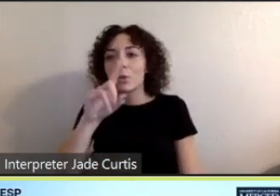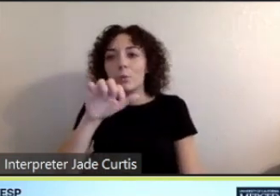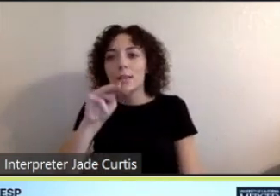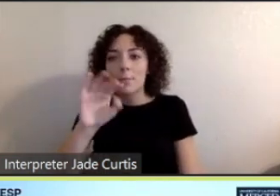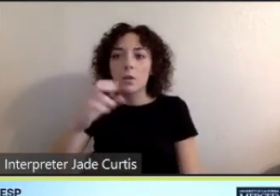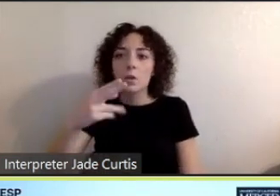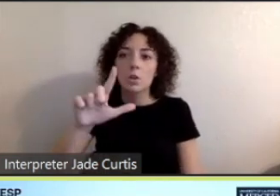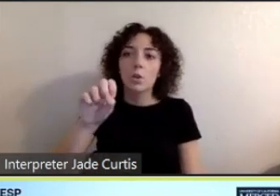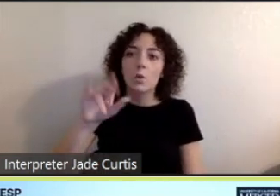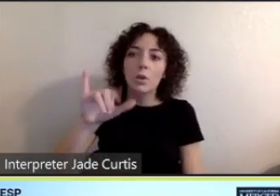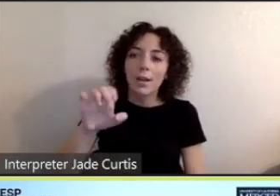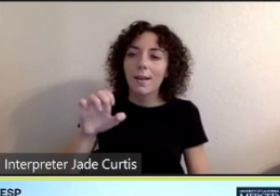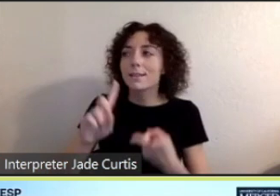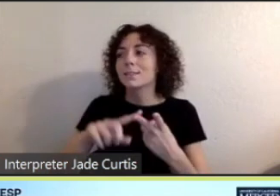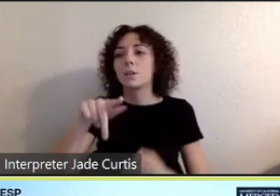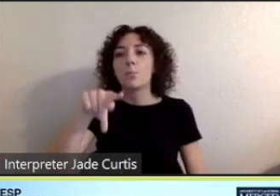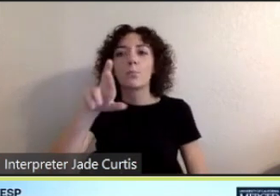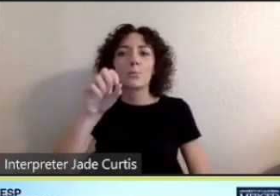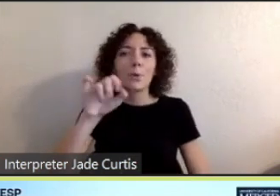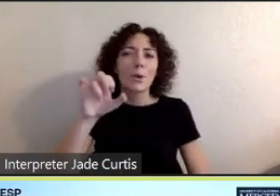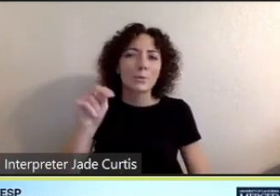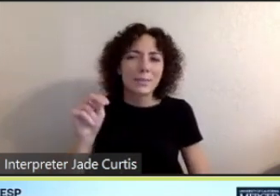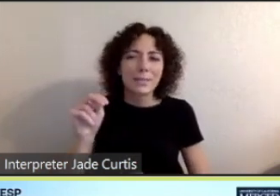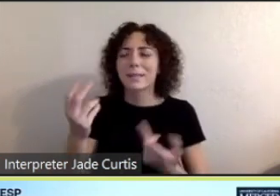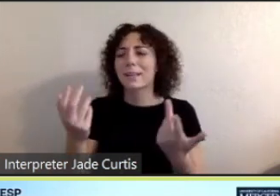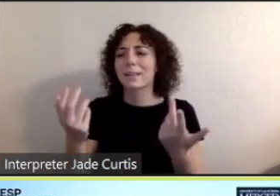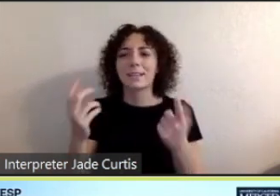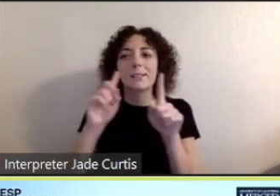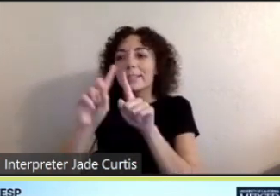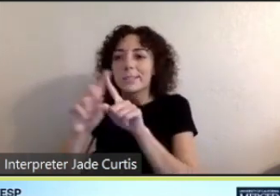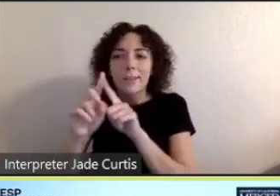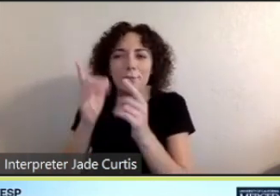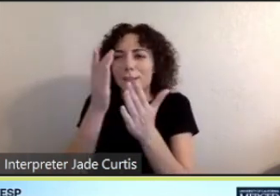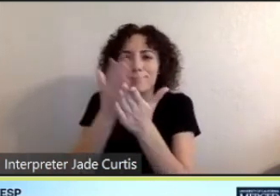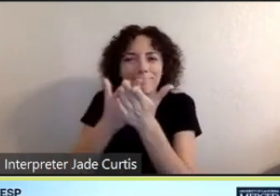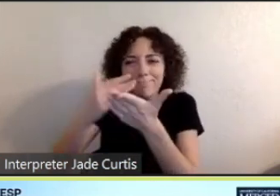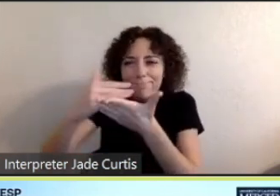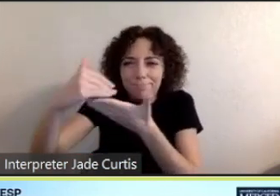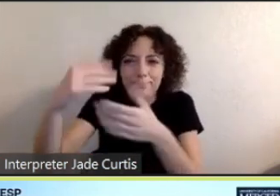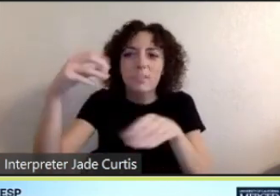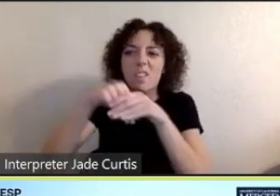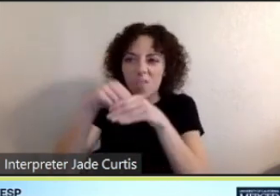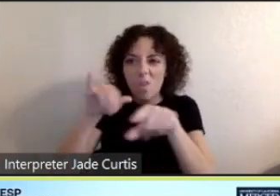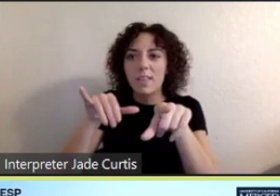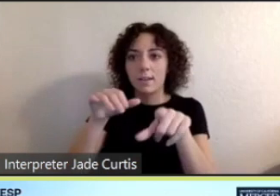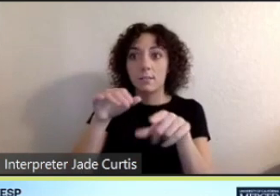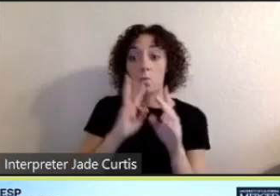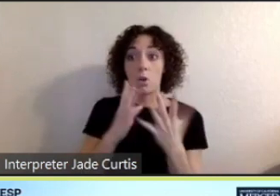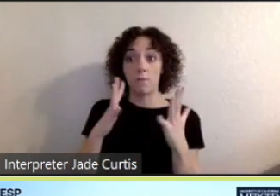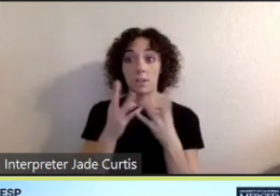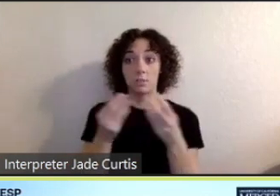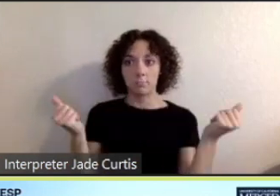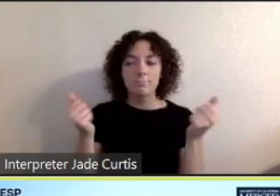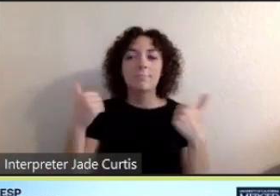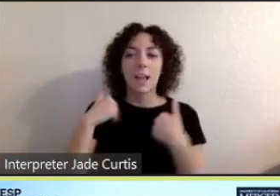There's protein that can be anywhere from a quarter to the majority of those solids. There's some surfactant. The virus itself